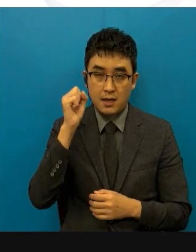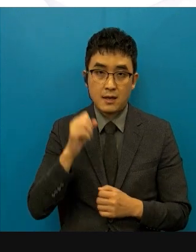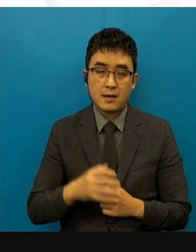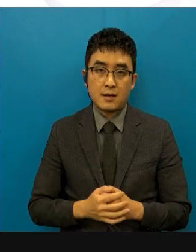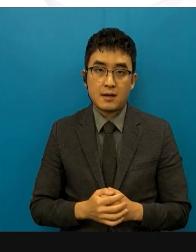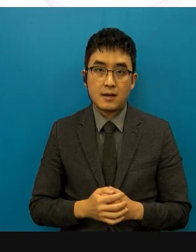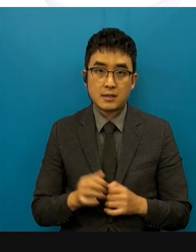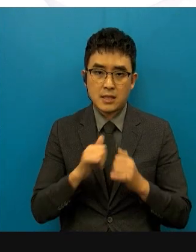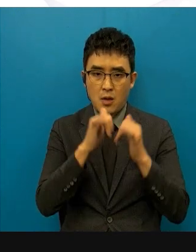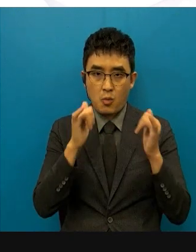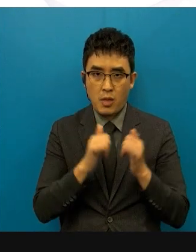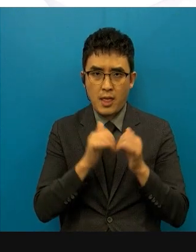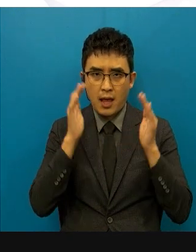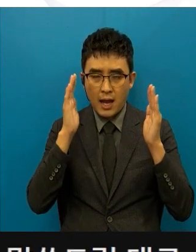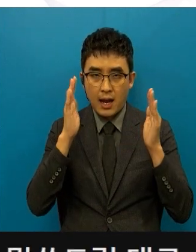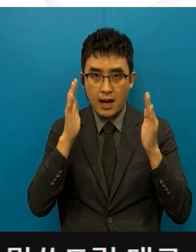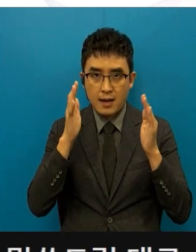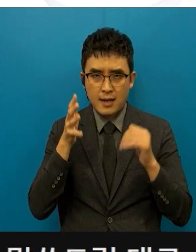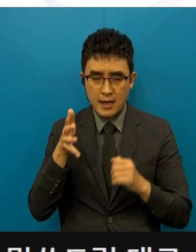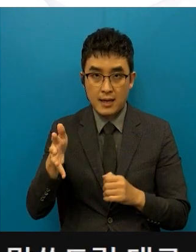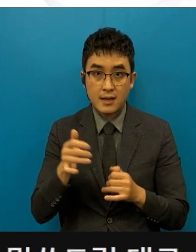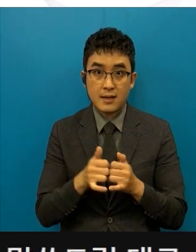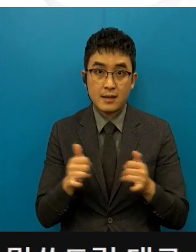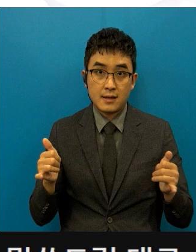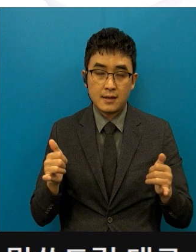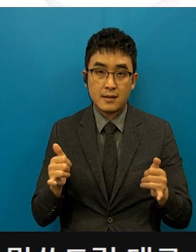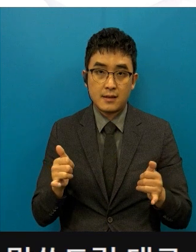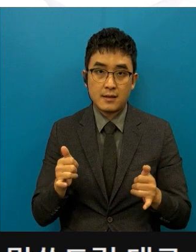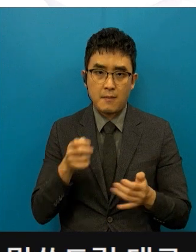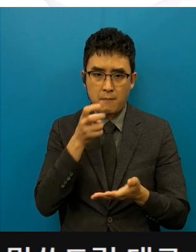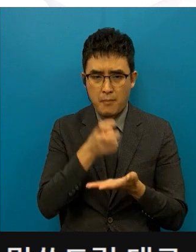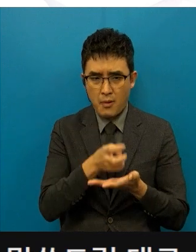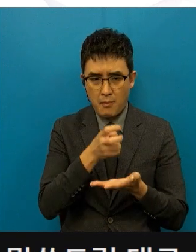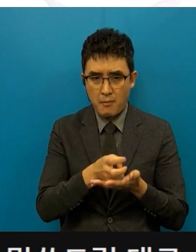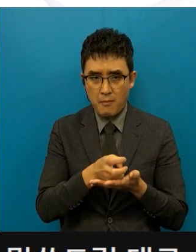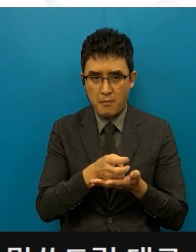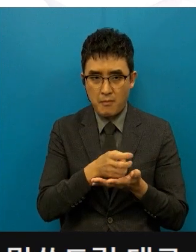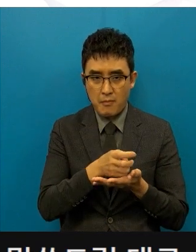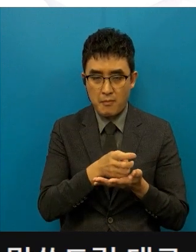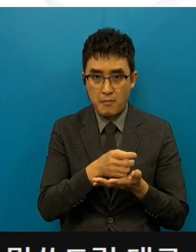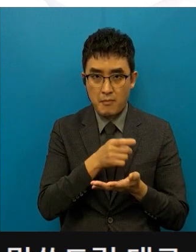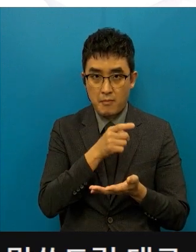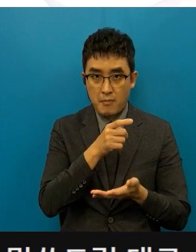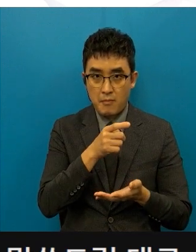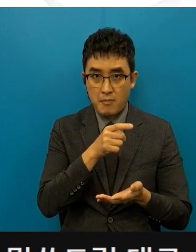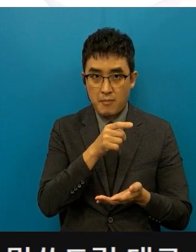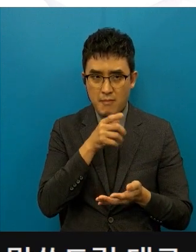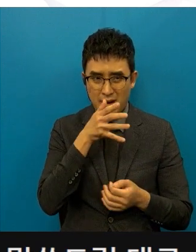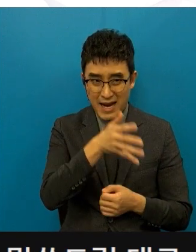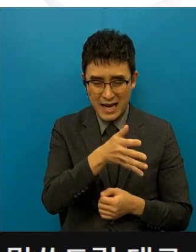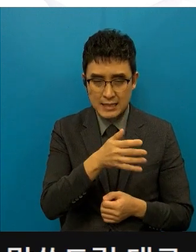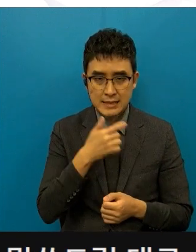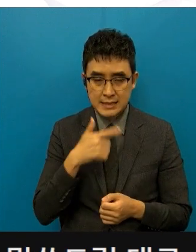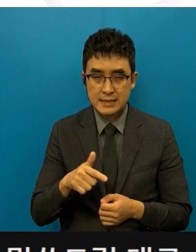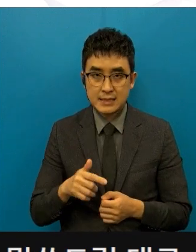but on real situation of human rights, including the good death.